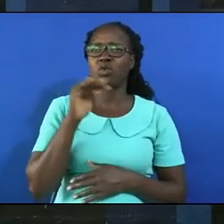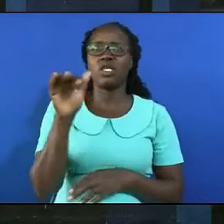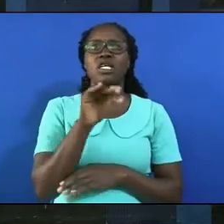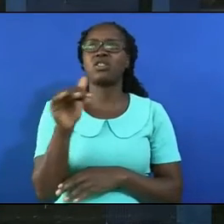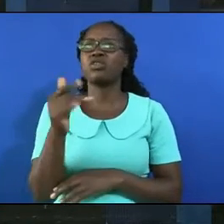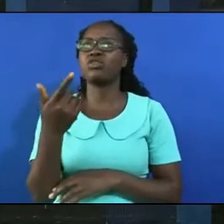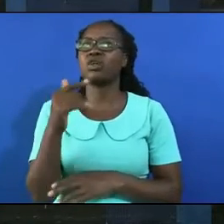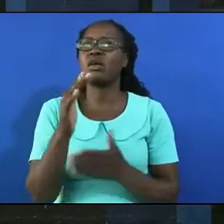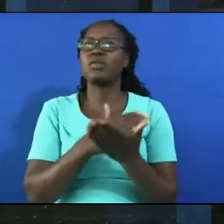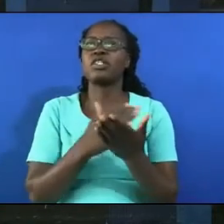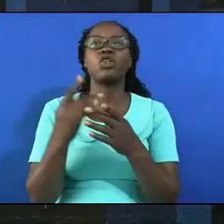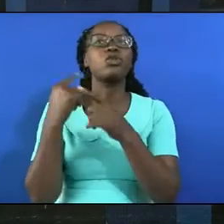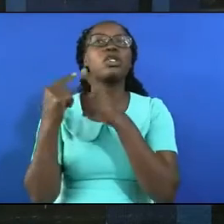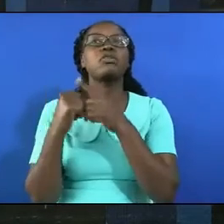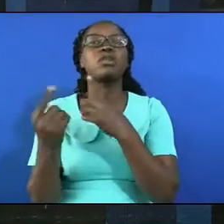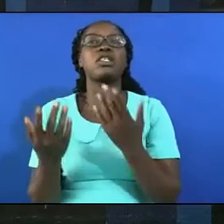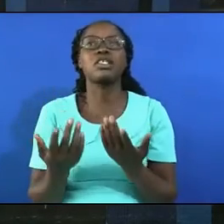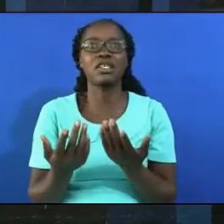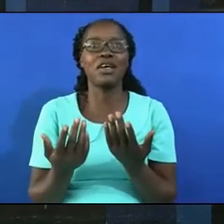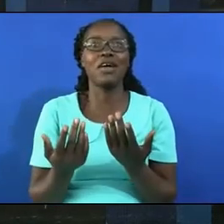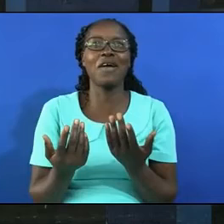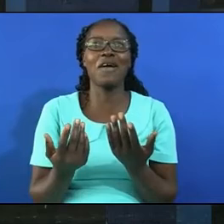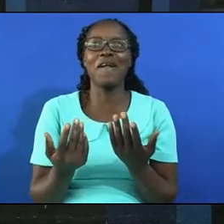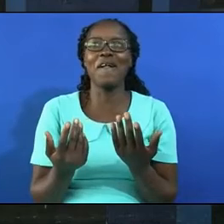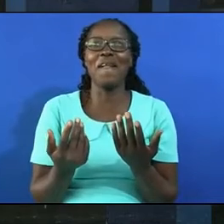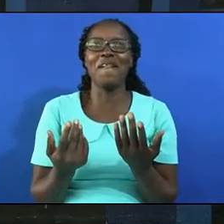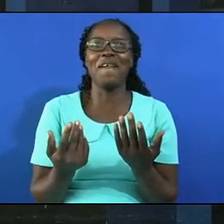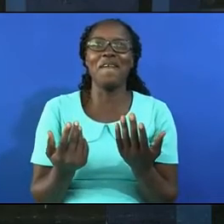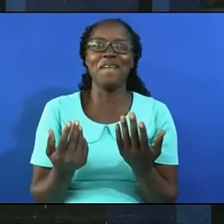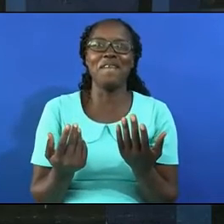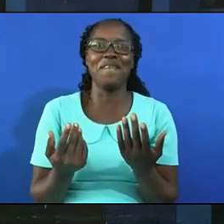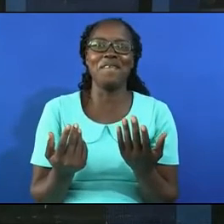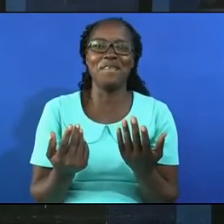asking you to come and share your experience.